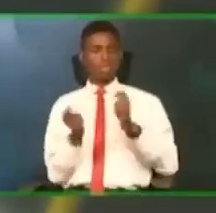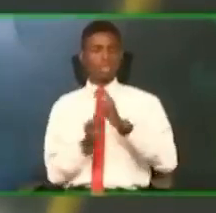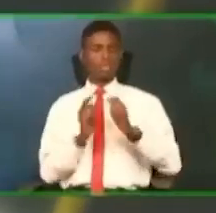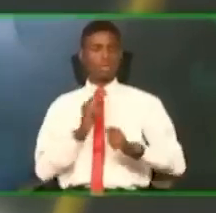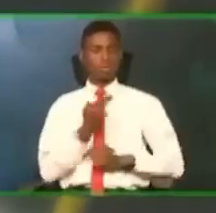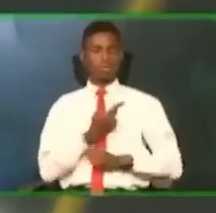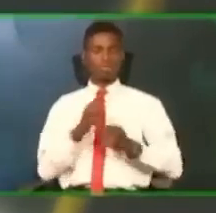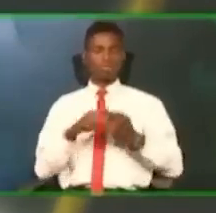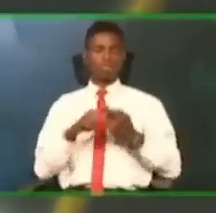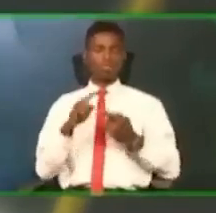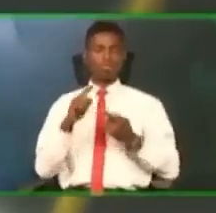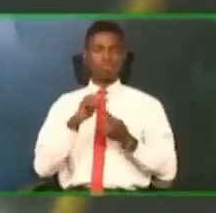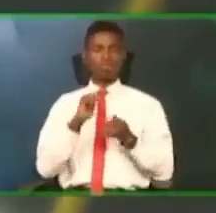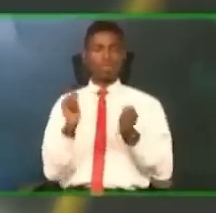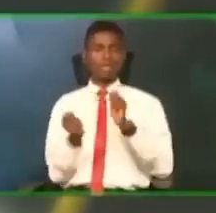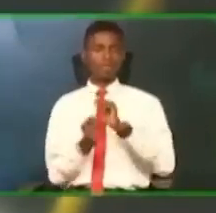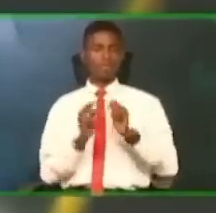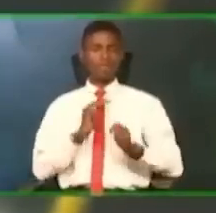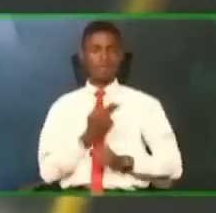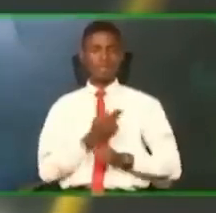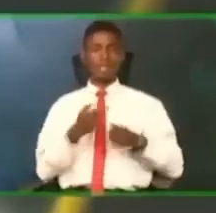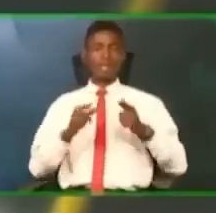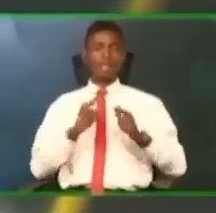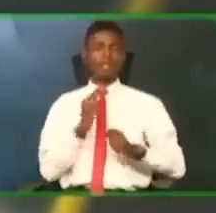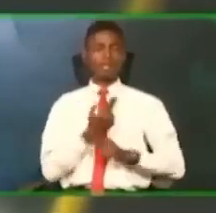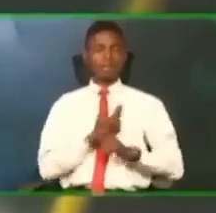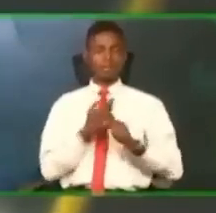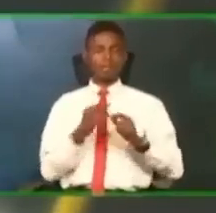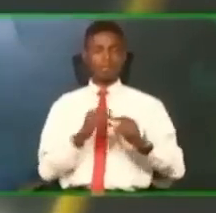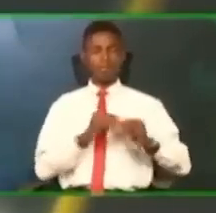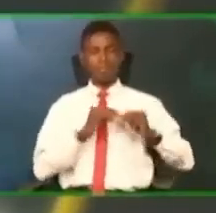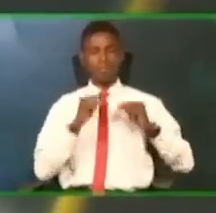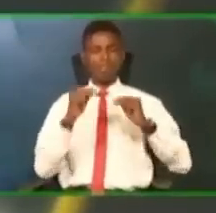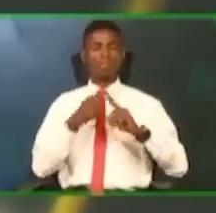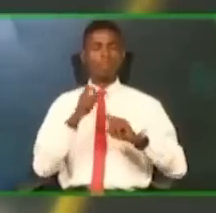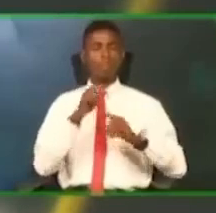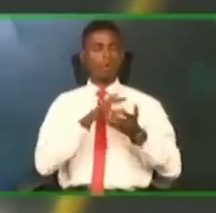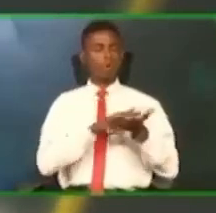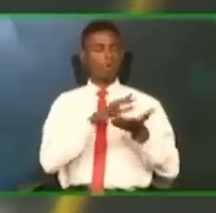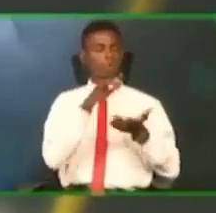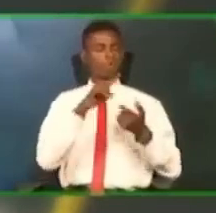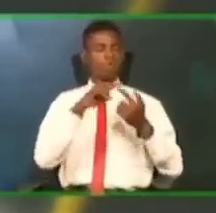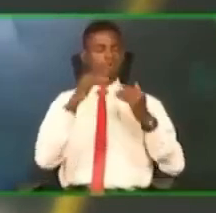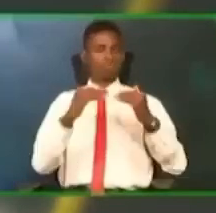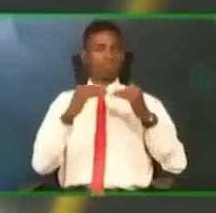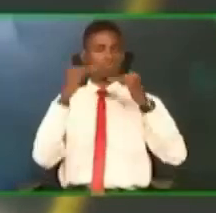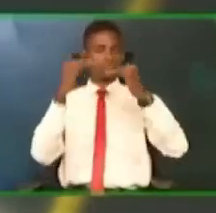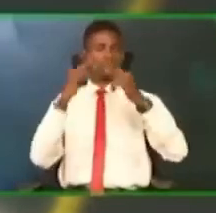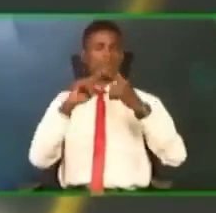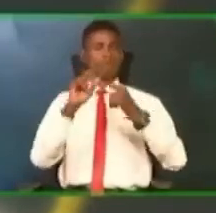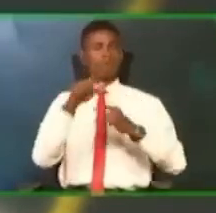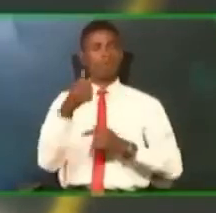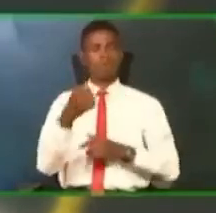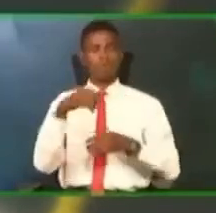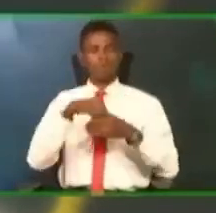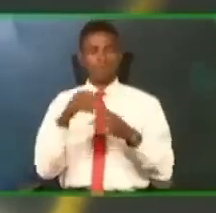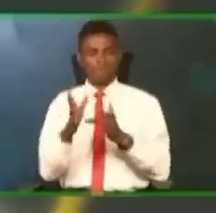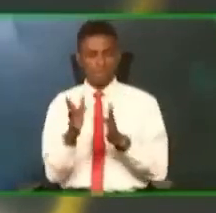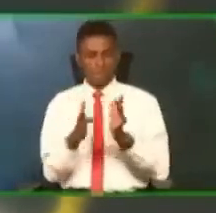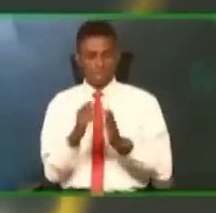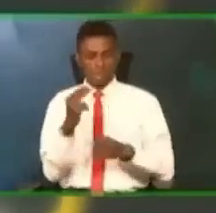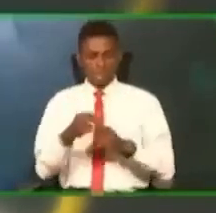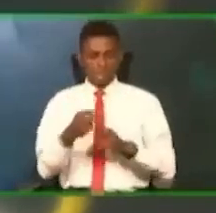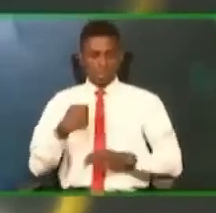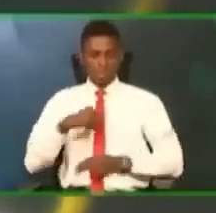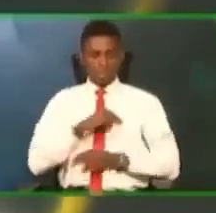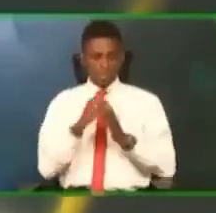us. Let us go from one dimension of glory even to the other. In Jesus' name we